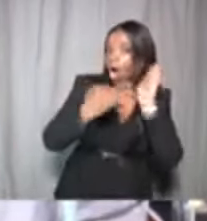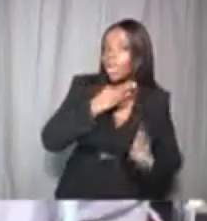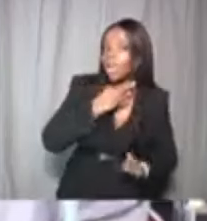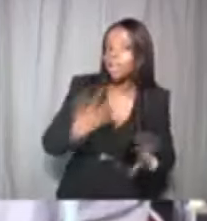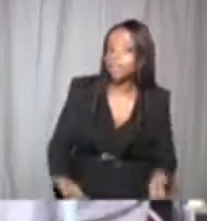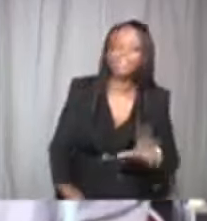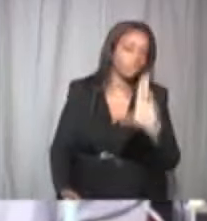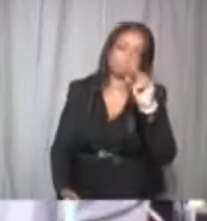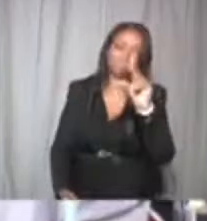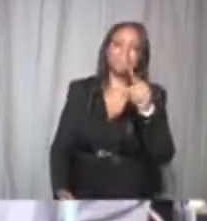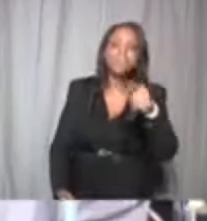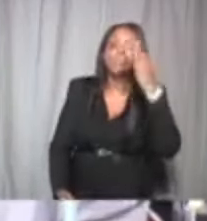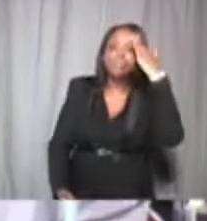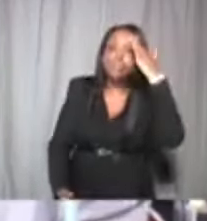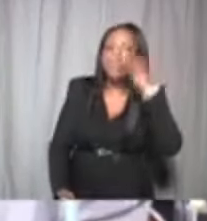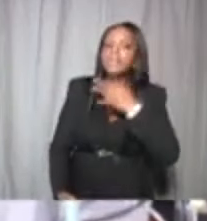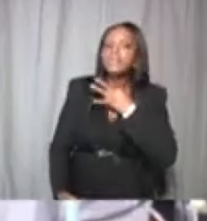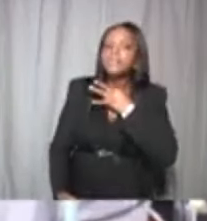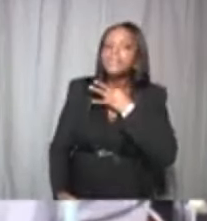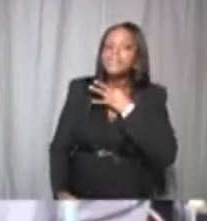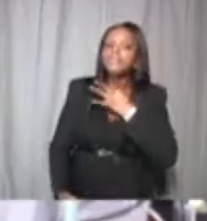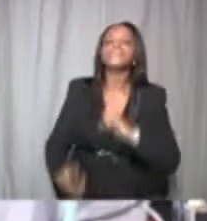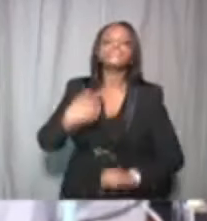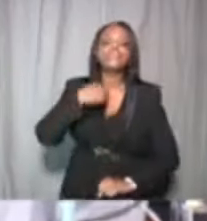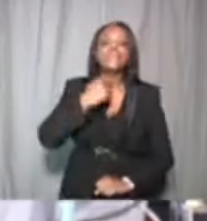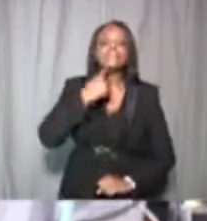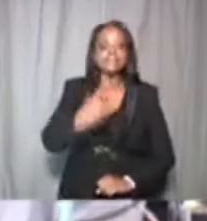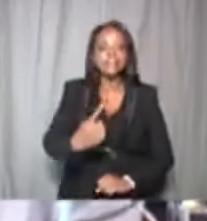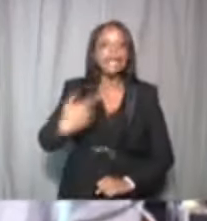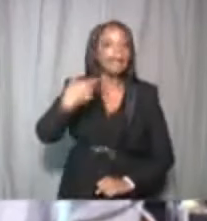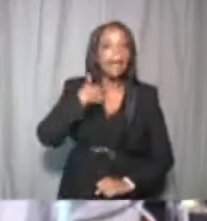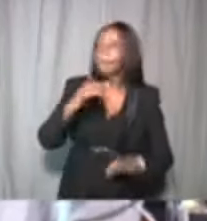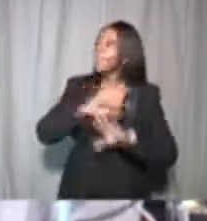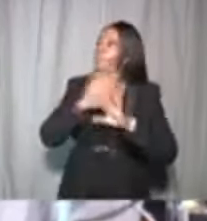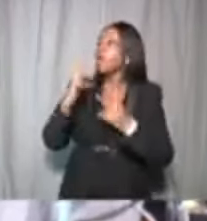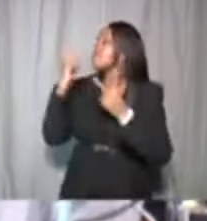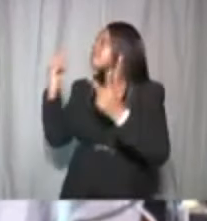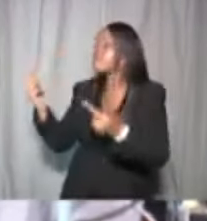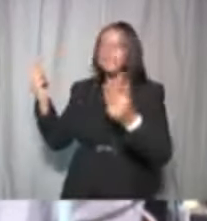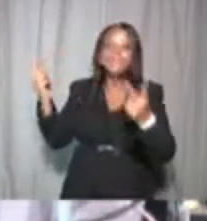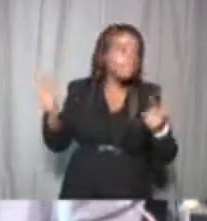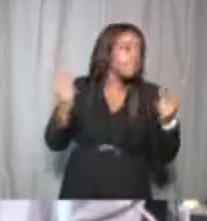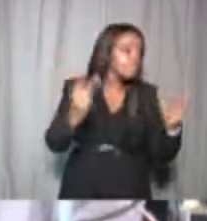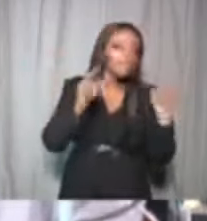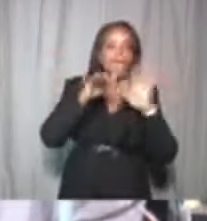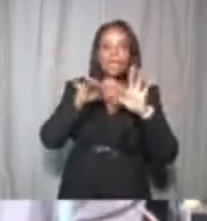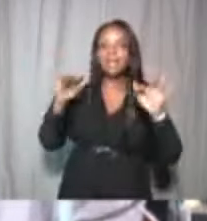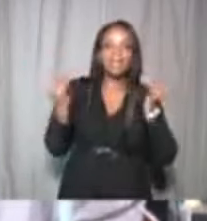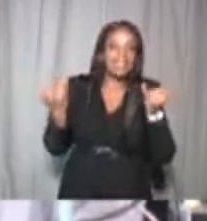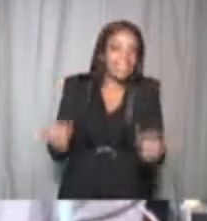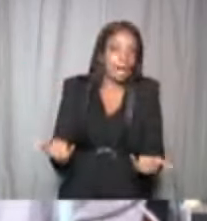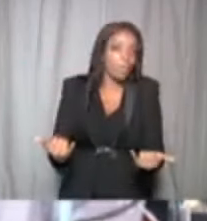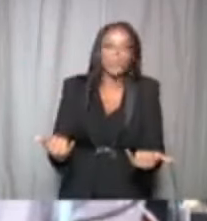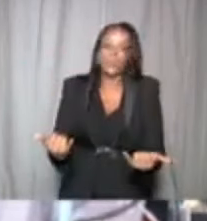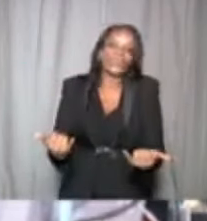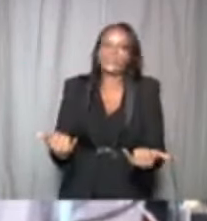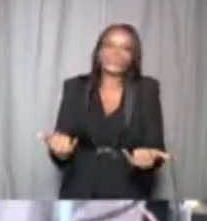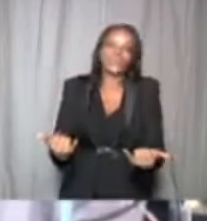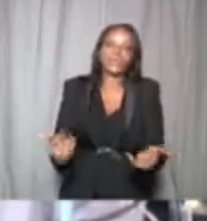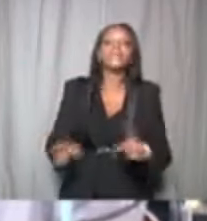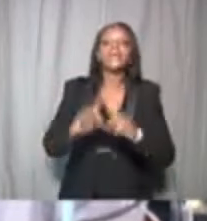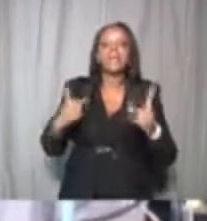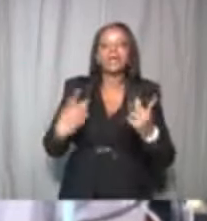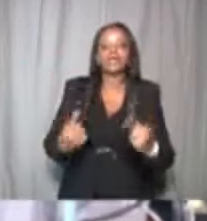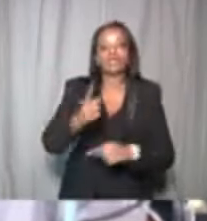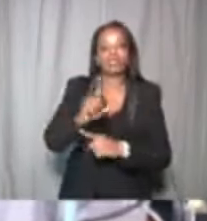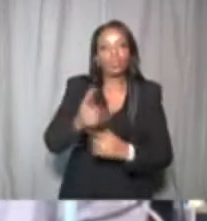you understand English, I'm saying I don't see people now, but what we will do, we'll investigate as